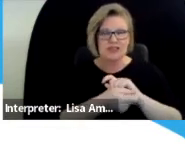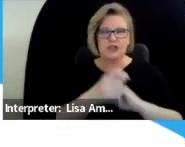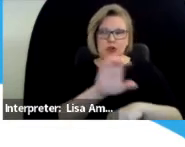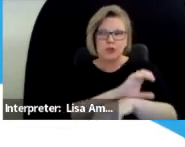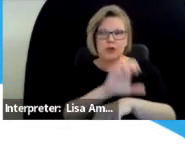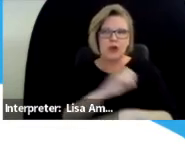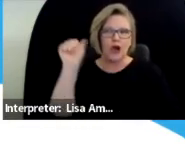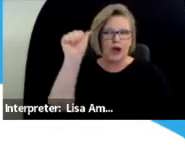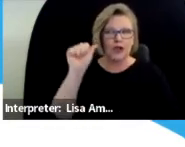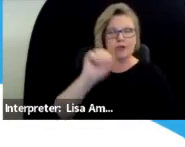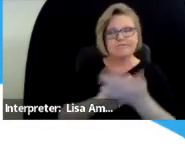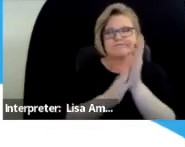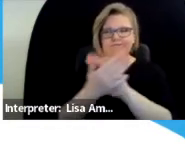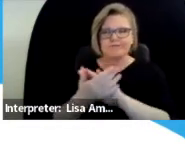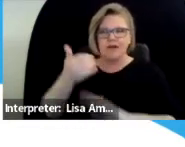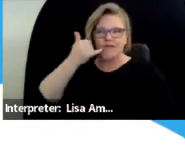phone audio.